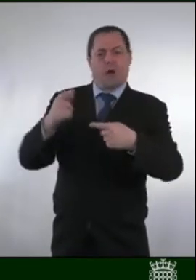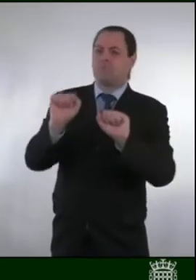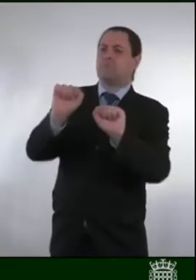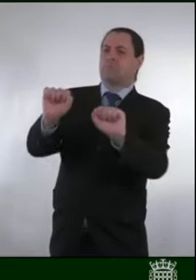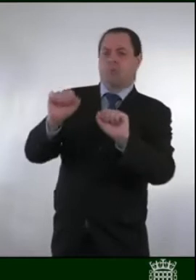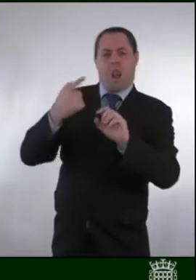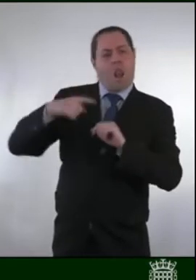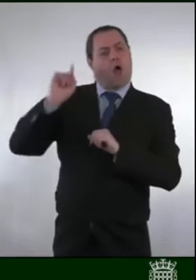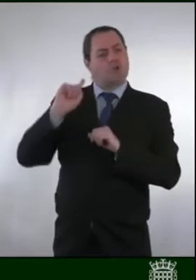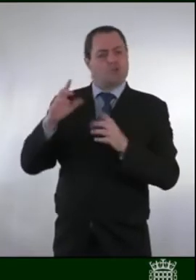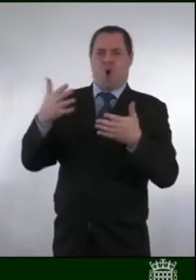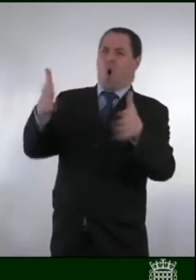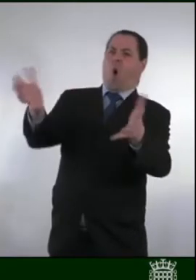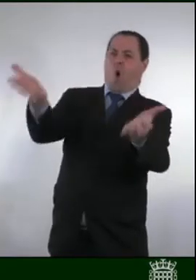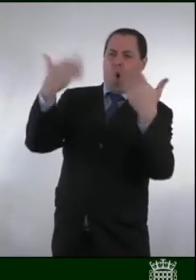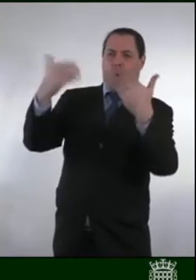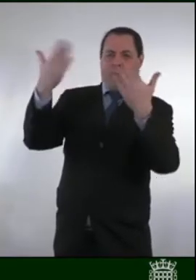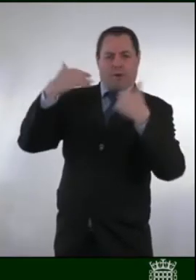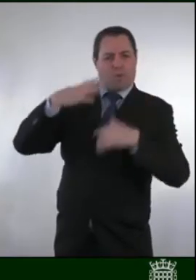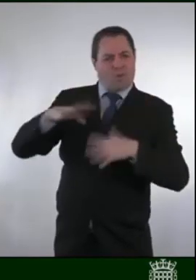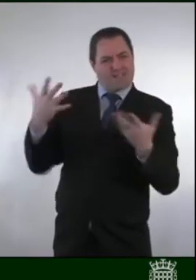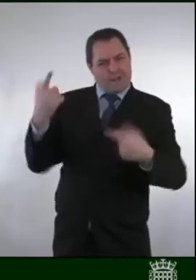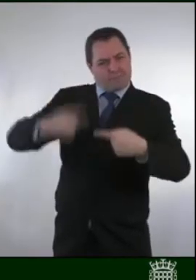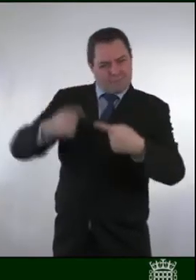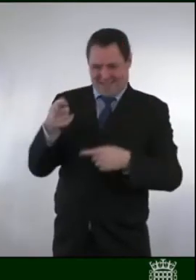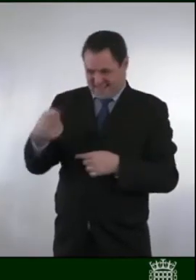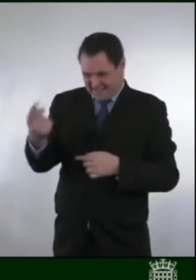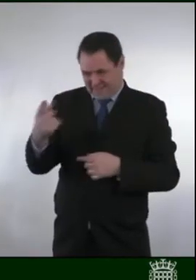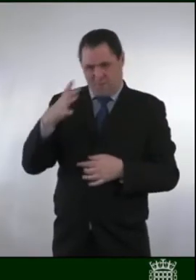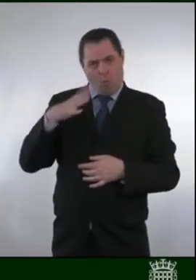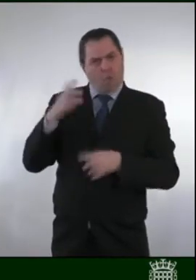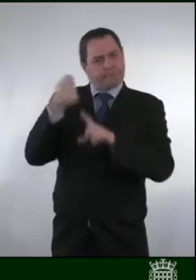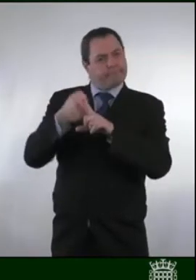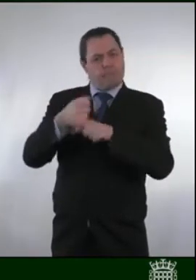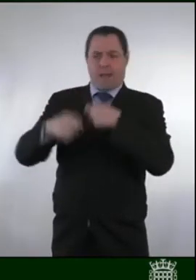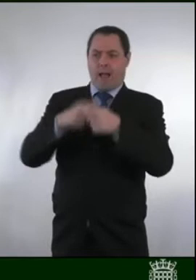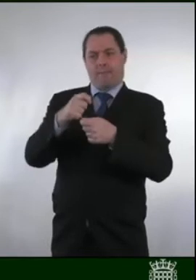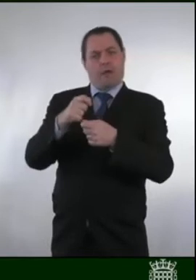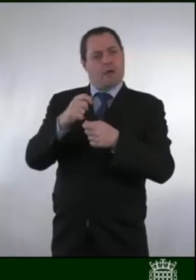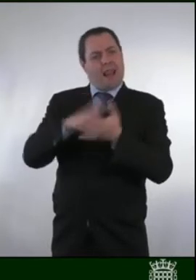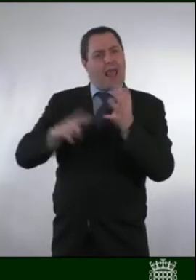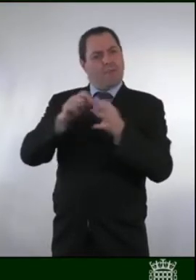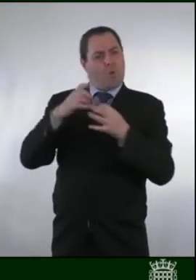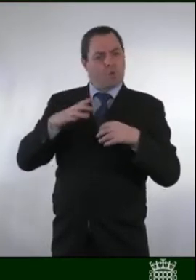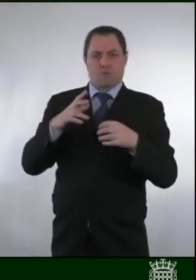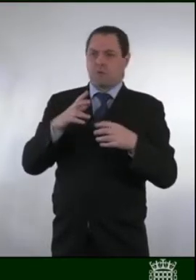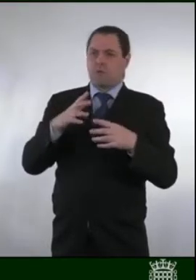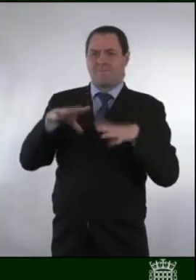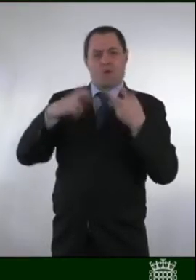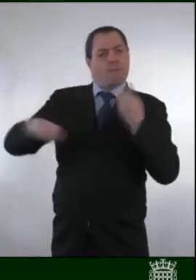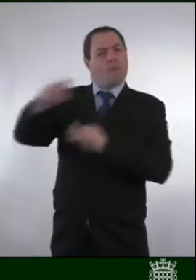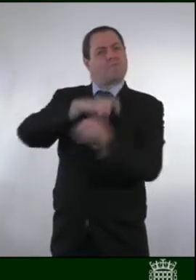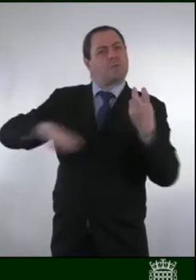year, Mr. Speaker, and indeed he campaigned for the leadership of the Labour Party on a manifesto to get back to free movement, Mr. Speaker.